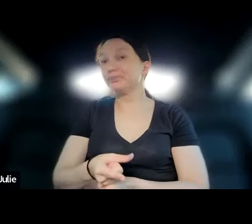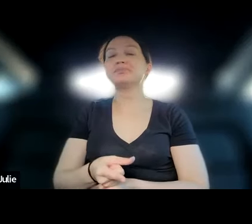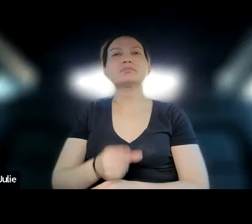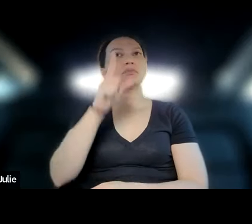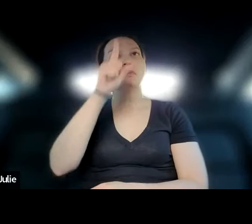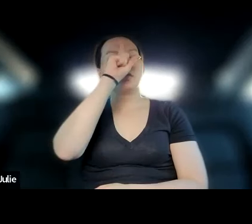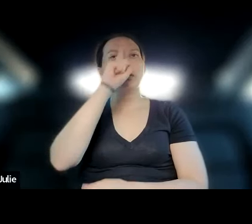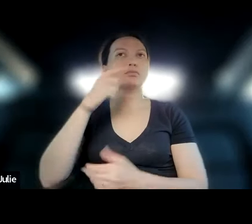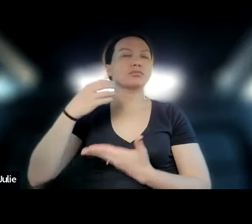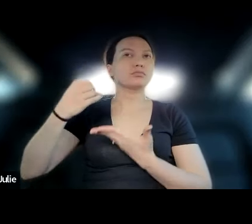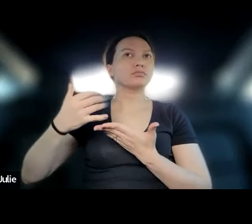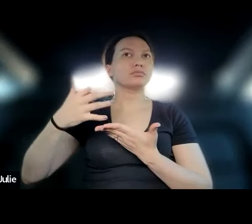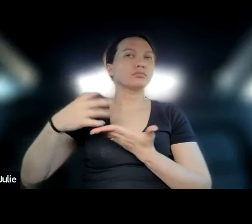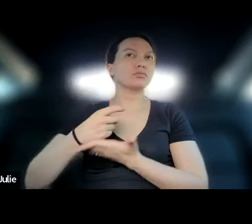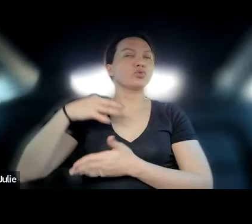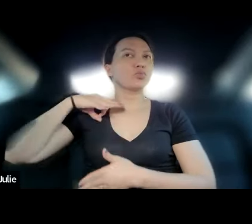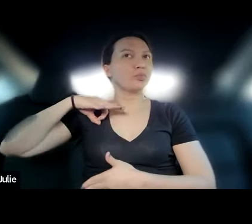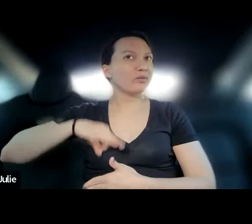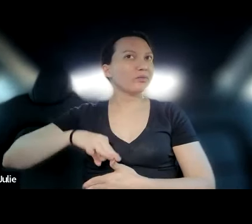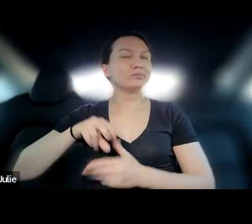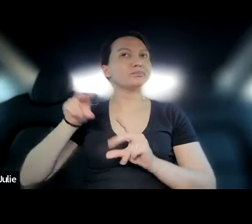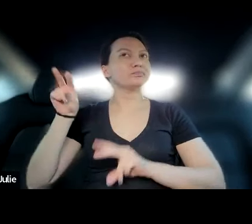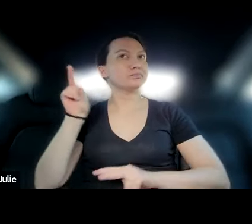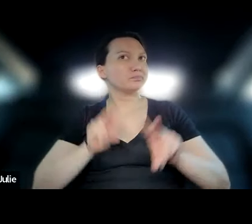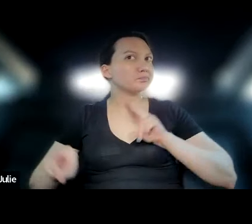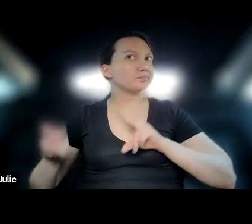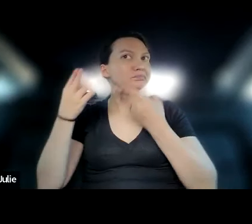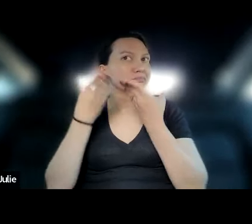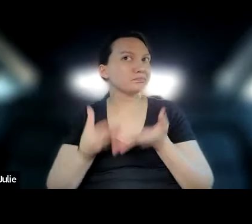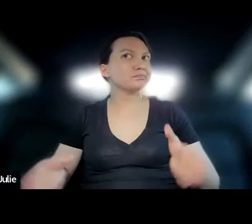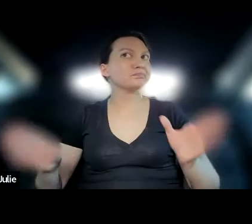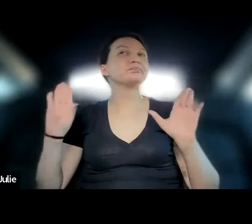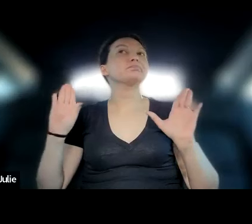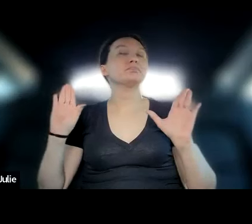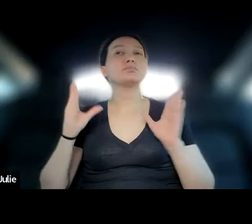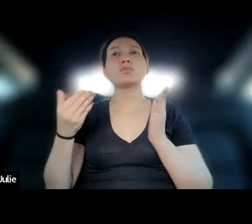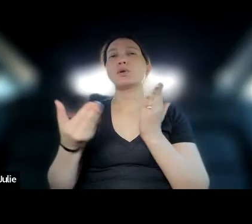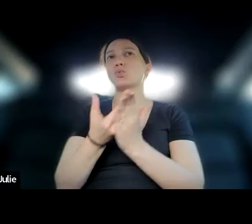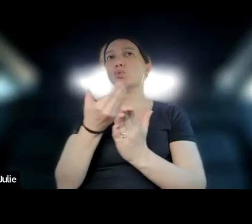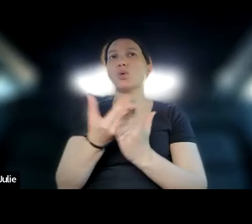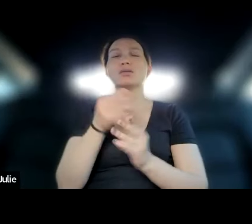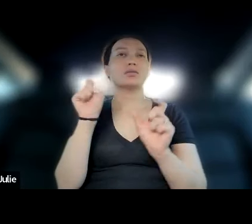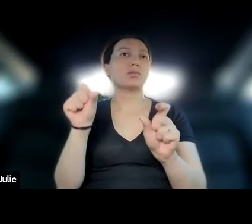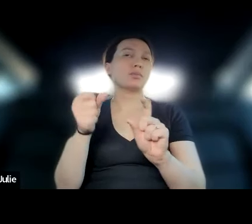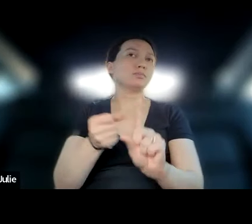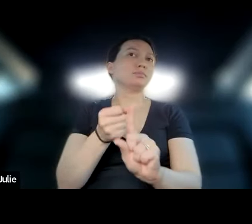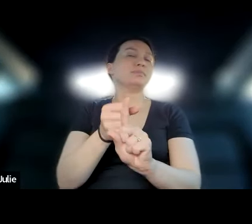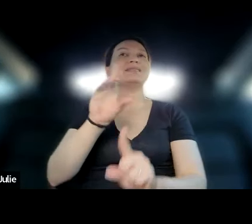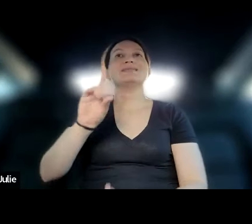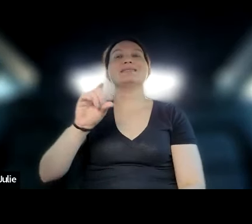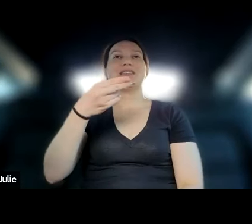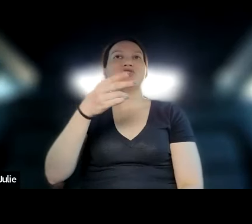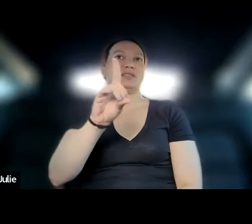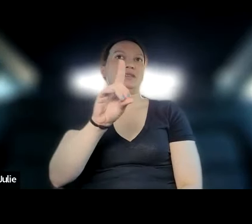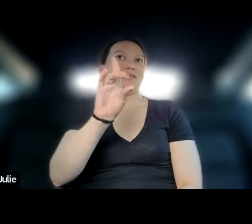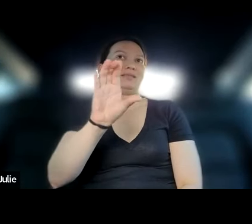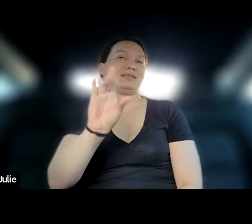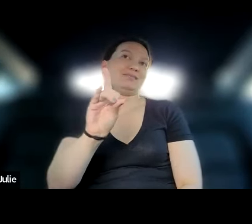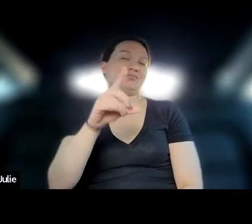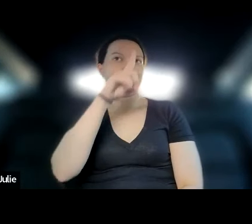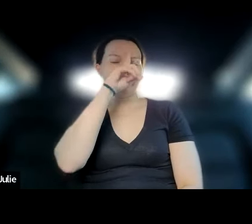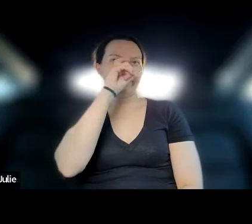just be useful as you're kind of looking overall. And a new one will likely be coming out from DHCD this summer, just because they do